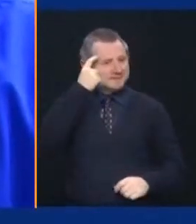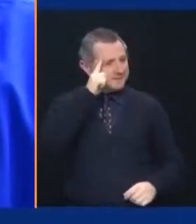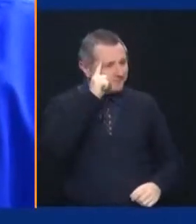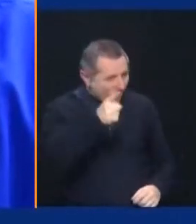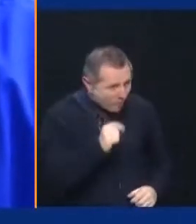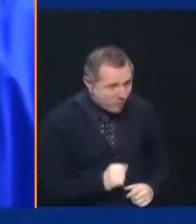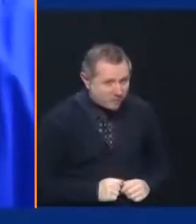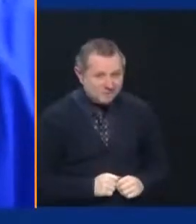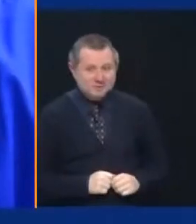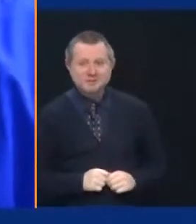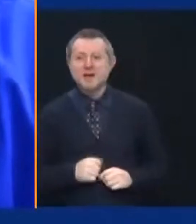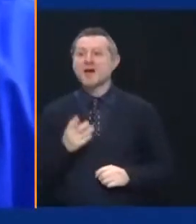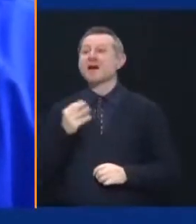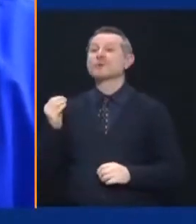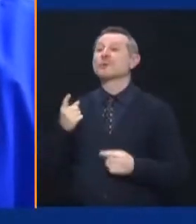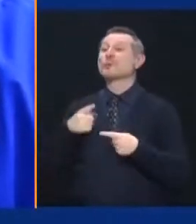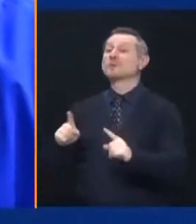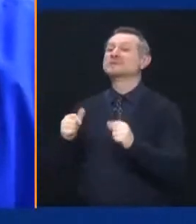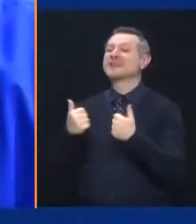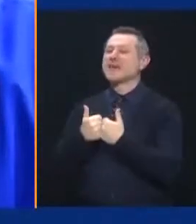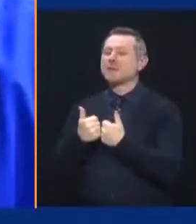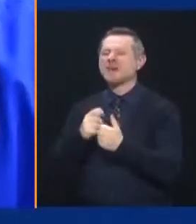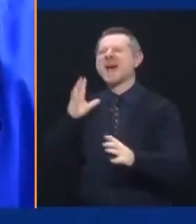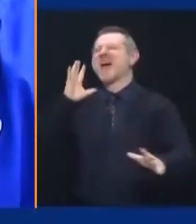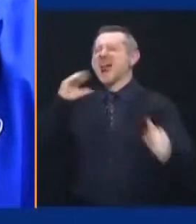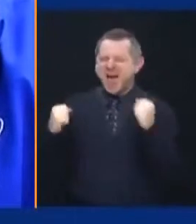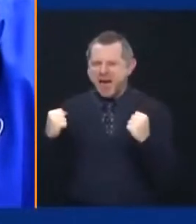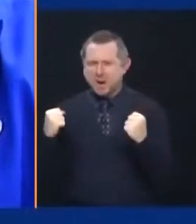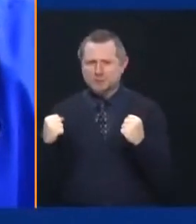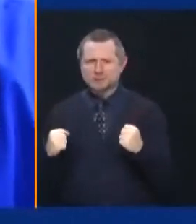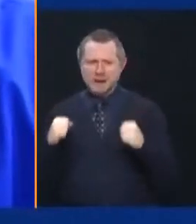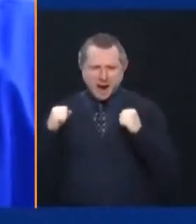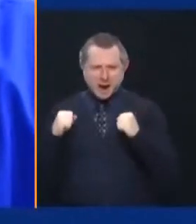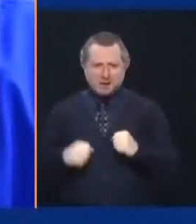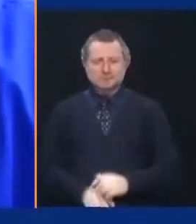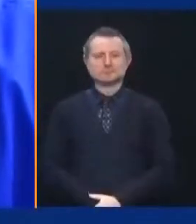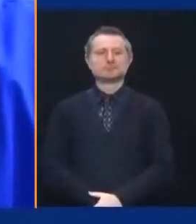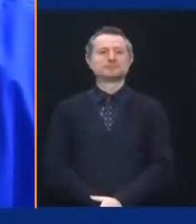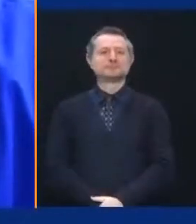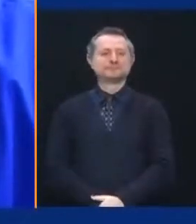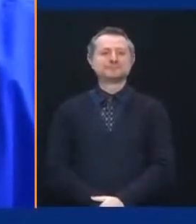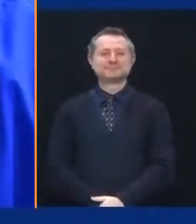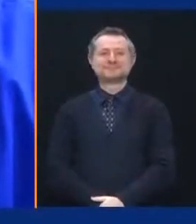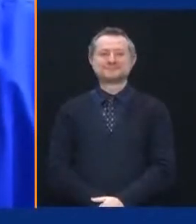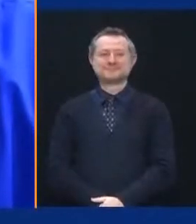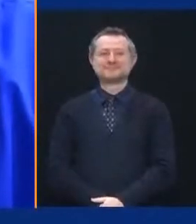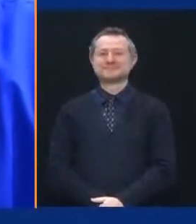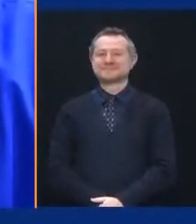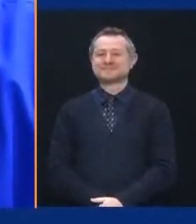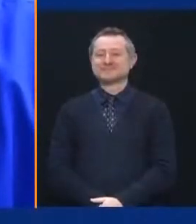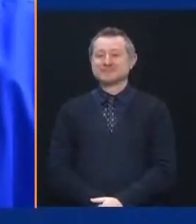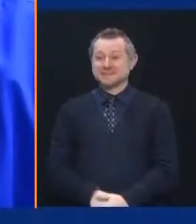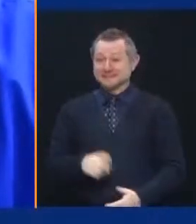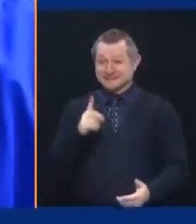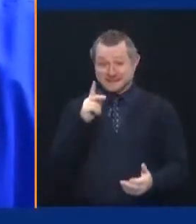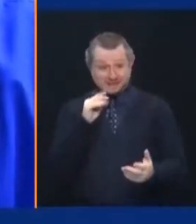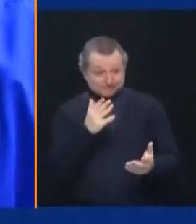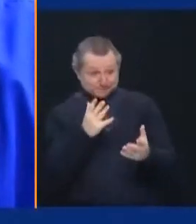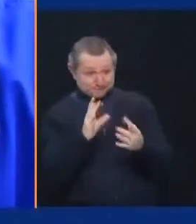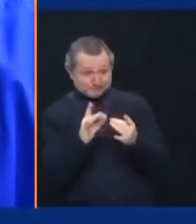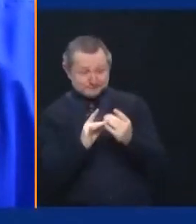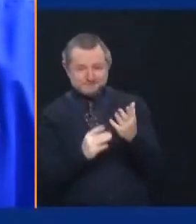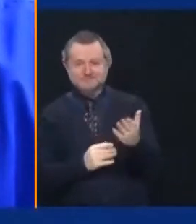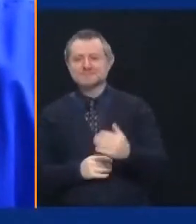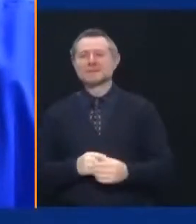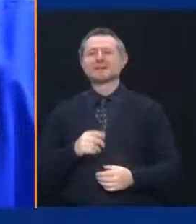be loud. Thank you, guys. Well, the loud part of Kim, please. Sorry,